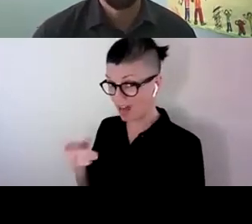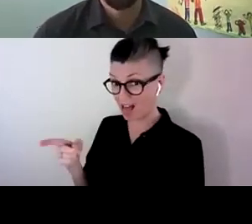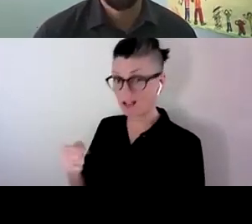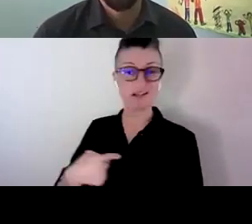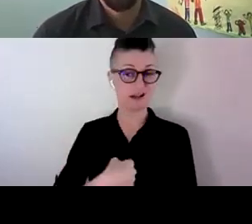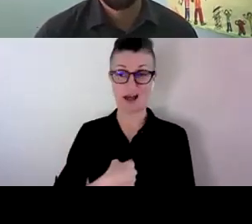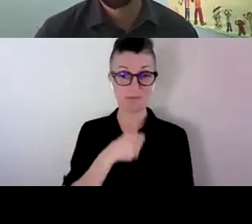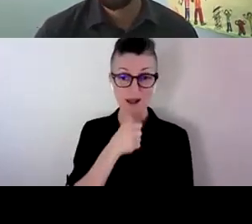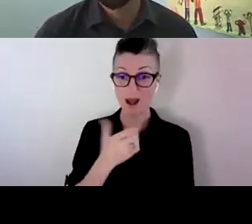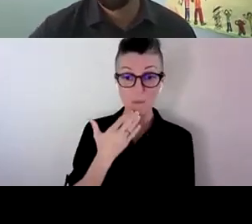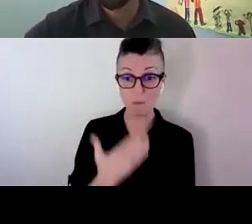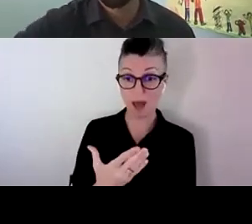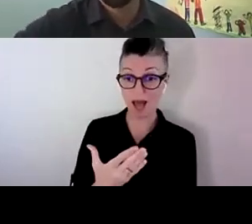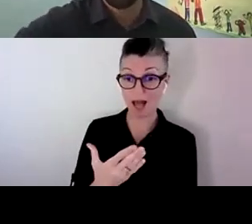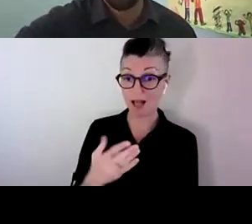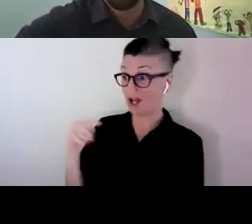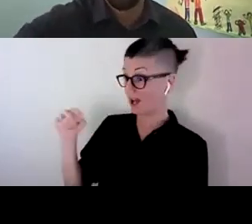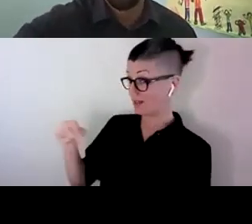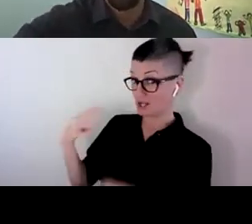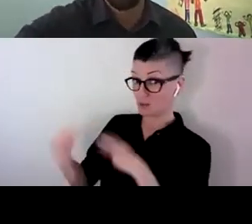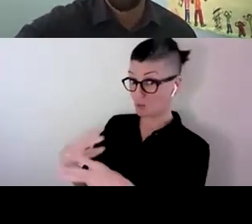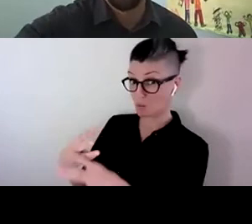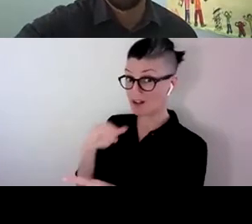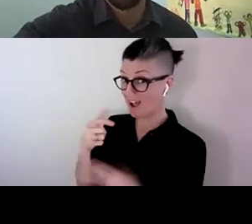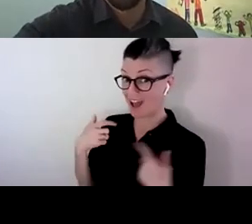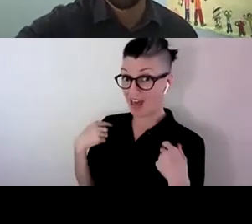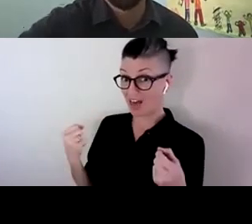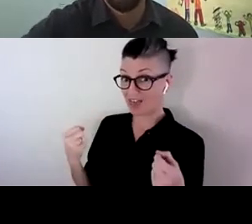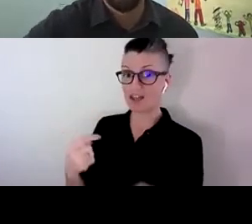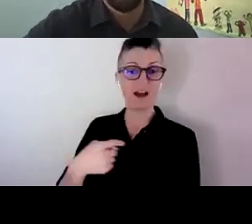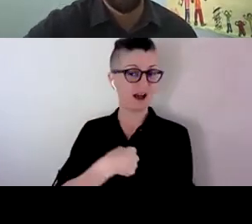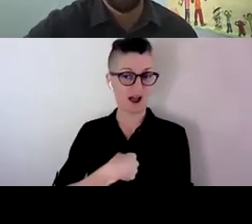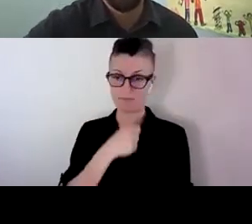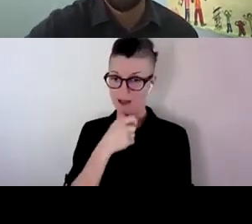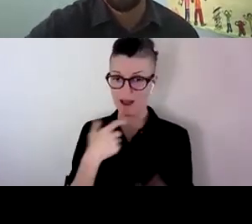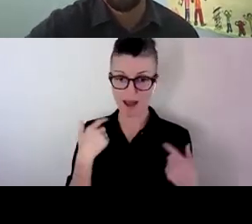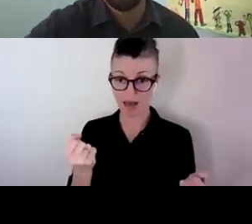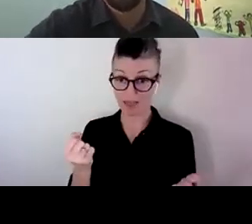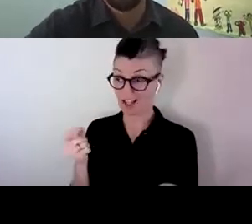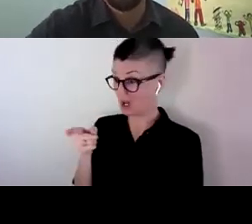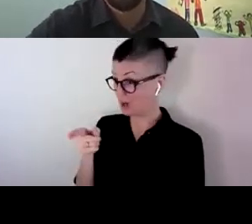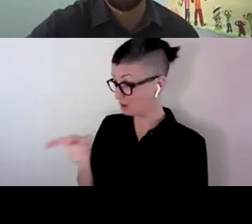healthy, that I'm not free from oppression if others are not free from oppression.